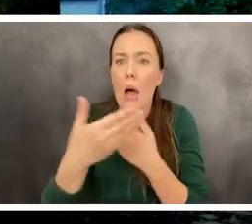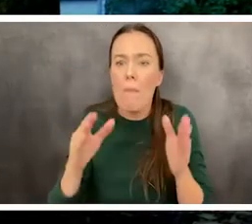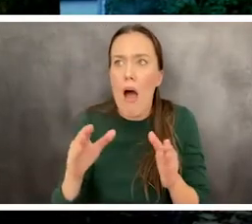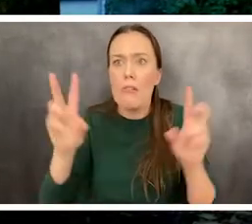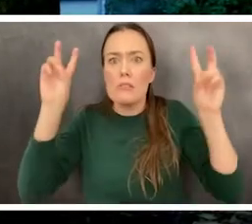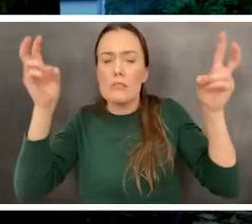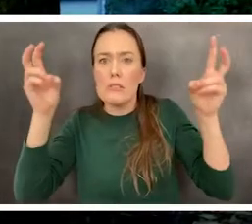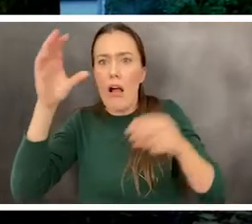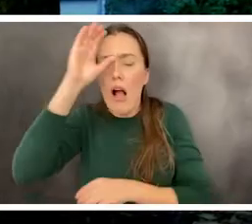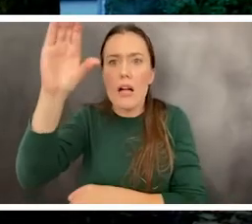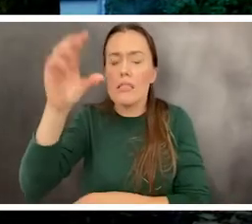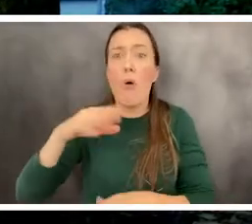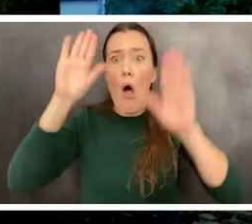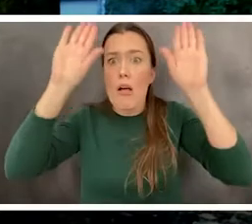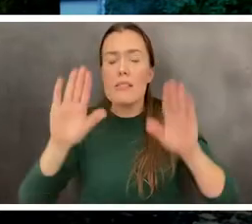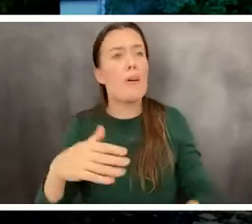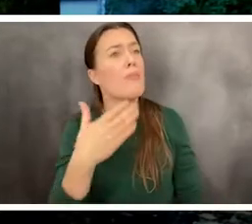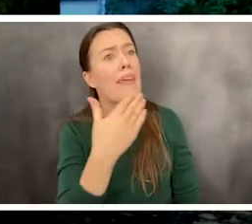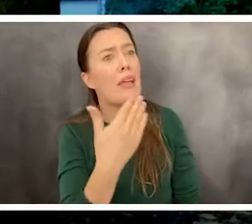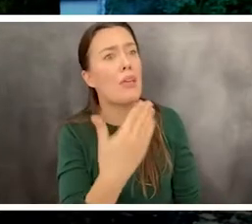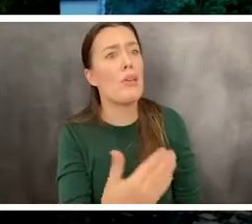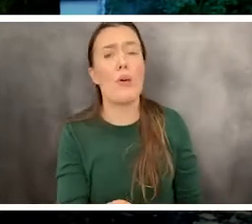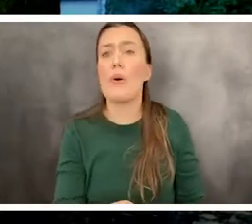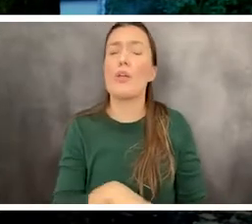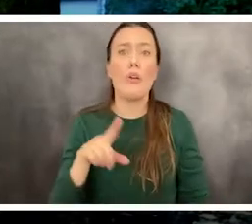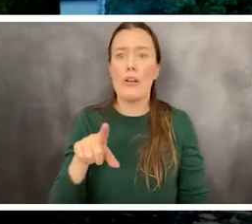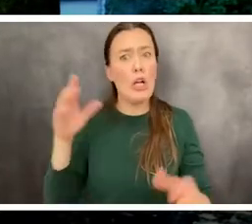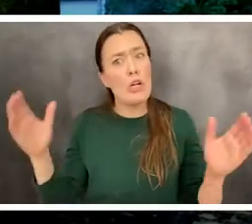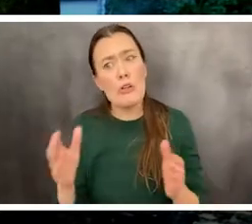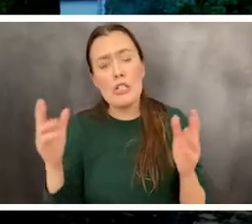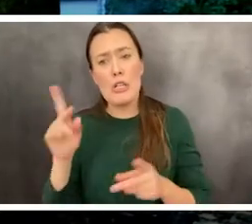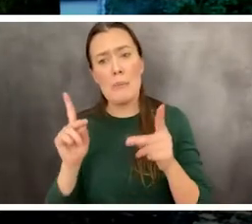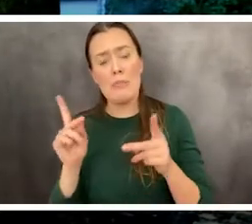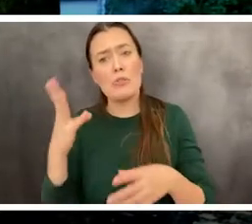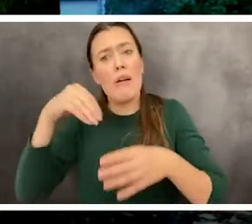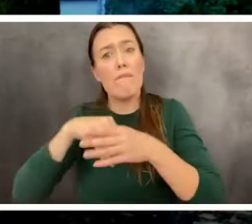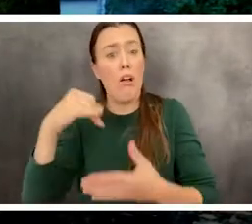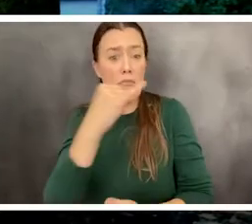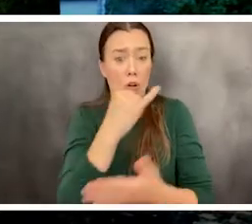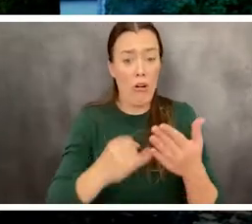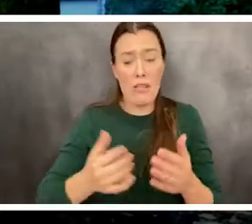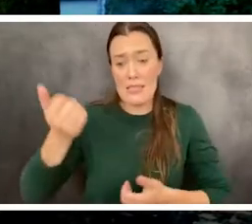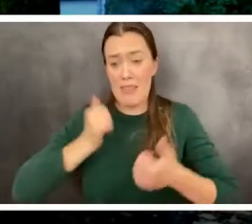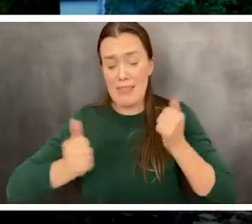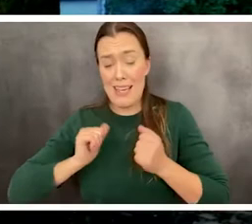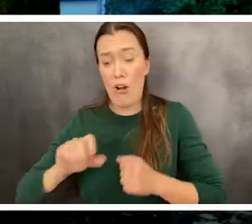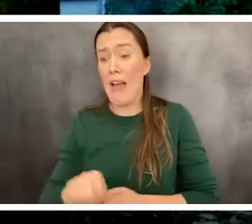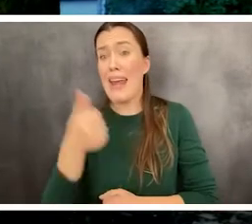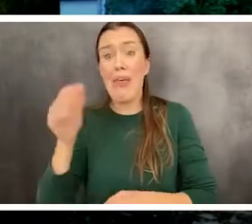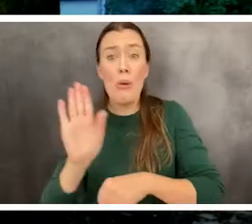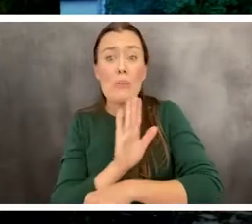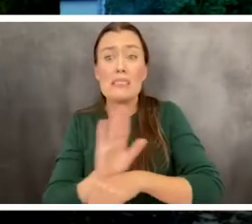is an amazing concept. And so thank you. You're taking the arts and you're really encouraging people to also incorporate other